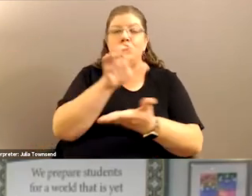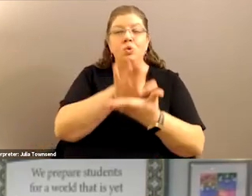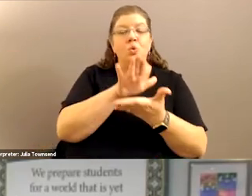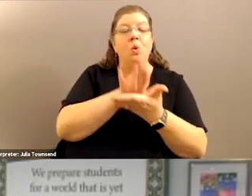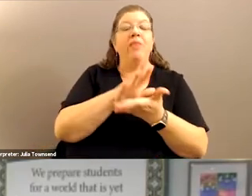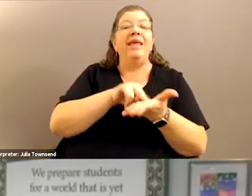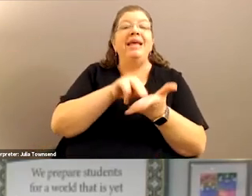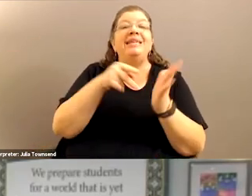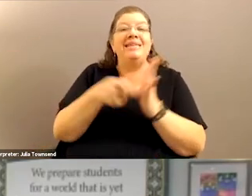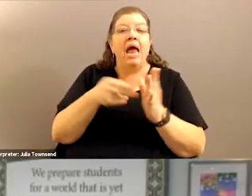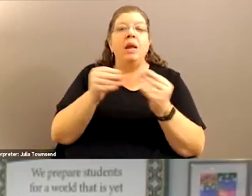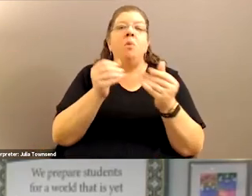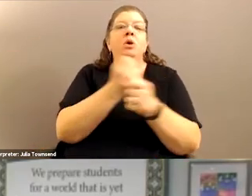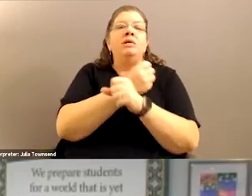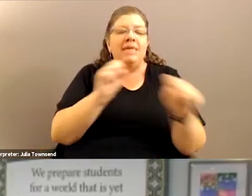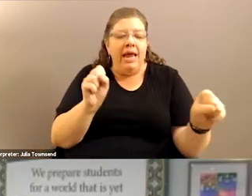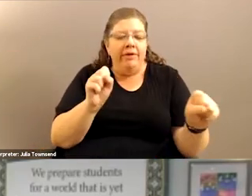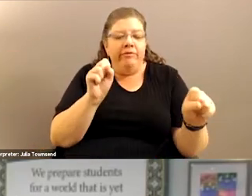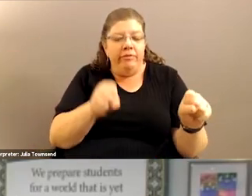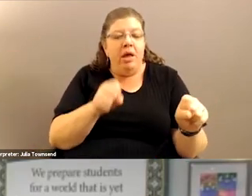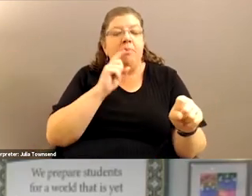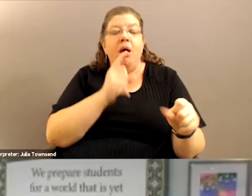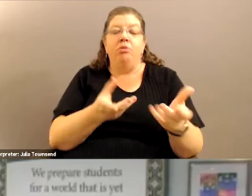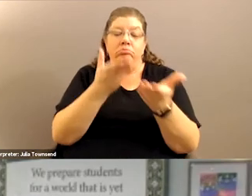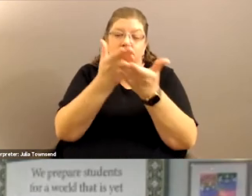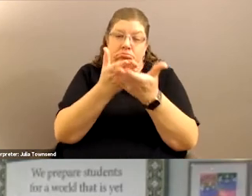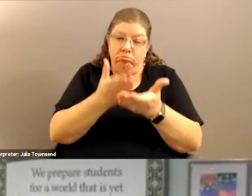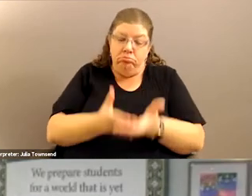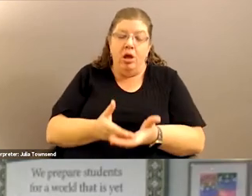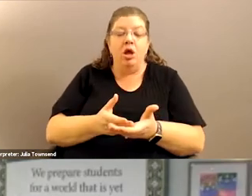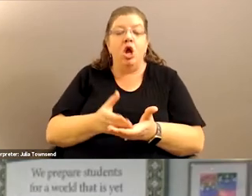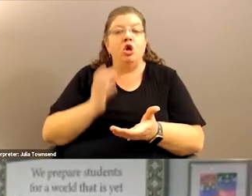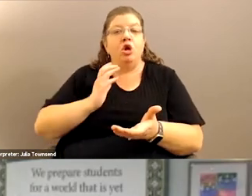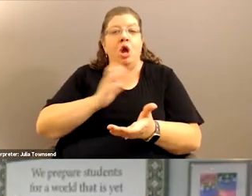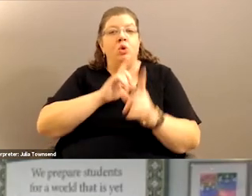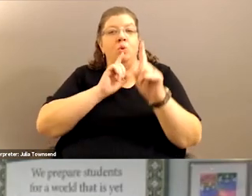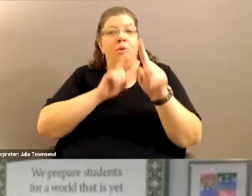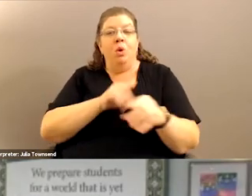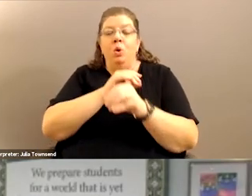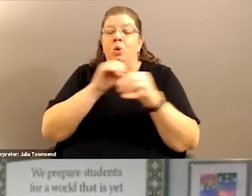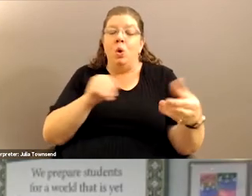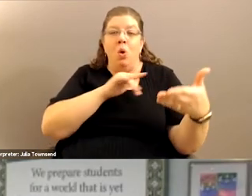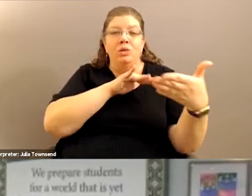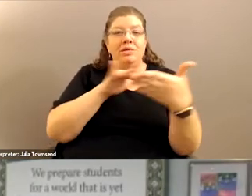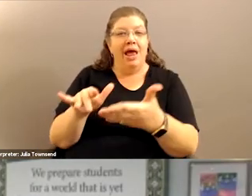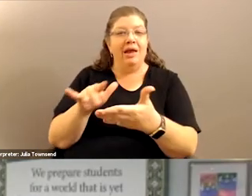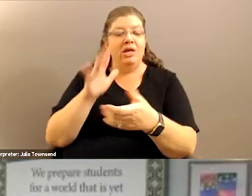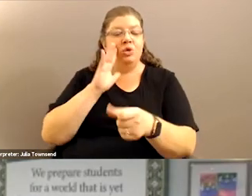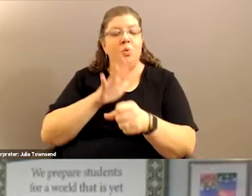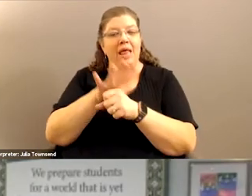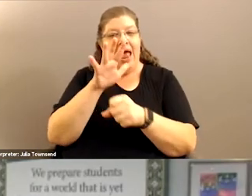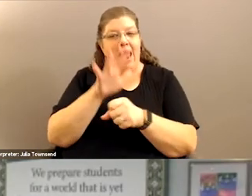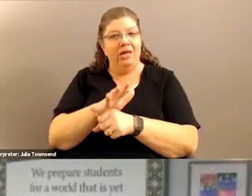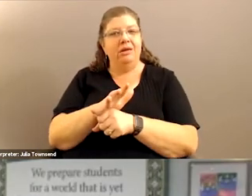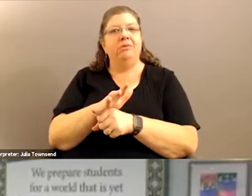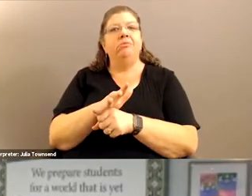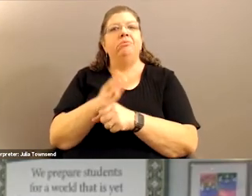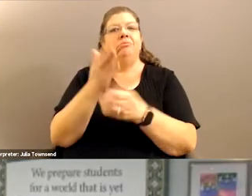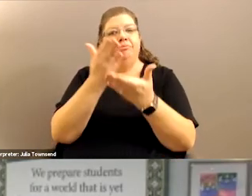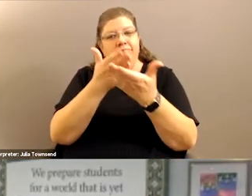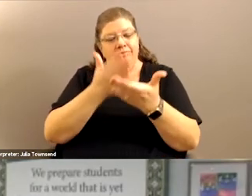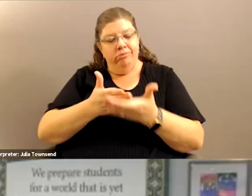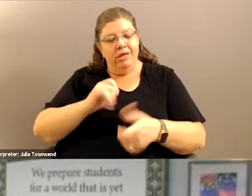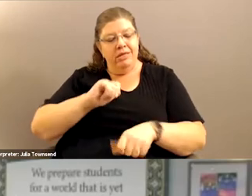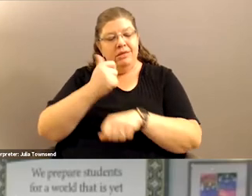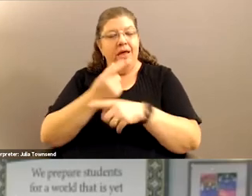environment there there are according to a congressional research report quote no studies with adequate methodology to establish effectiveness